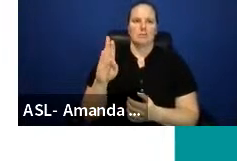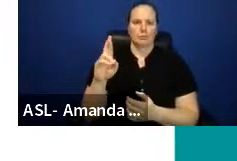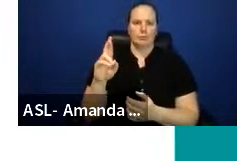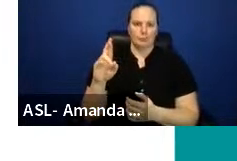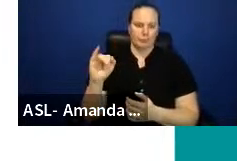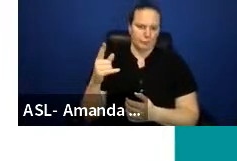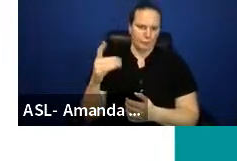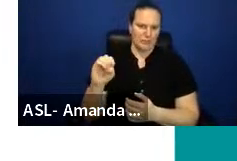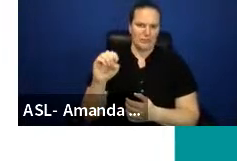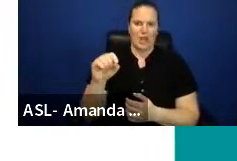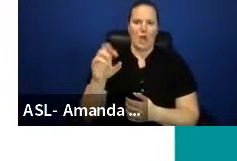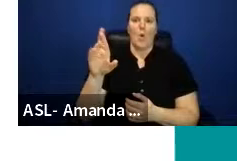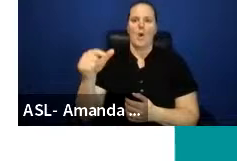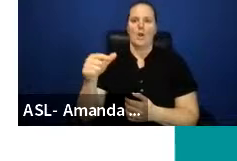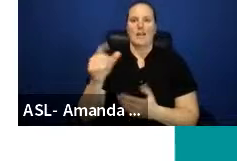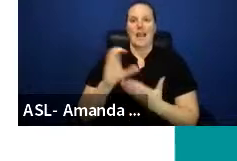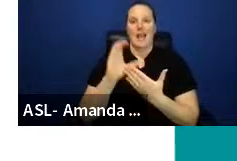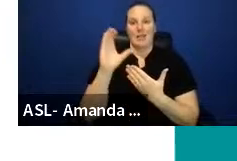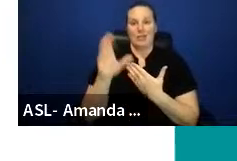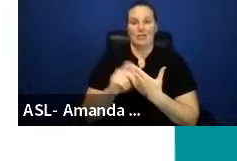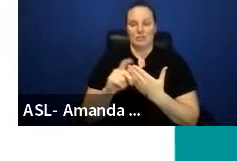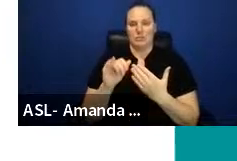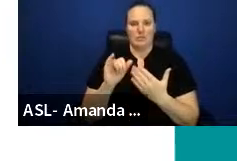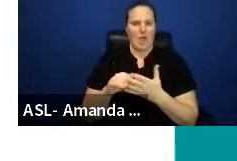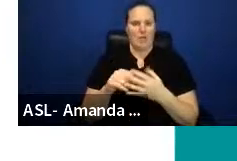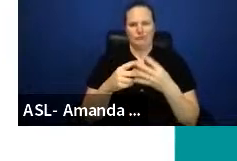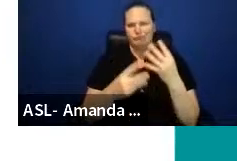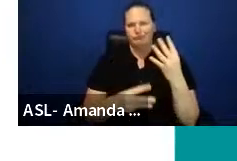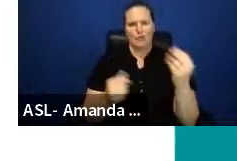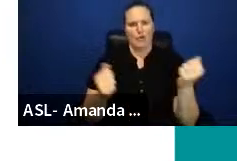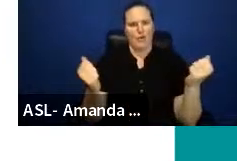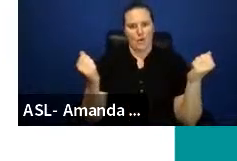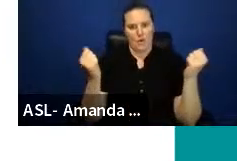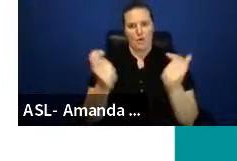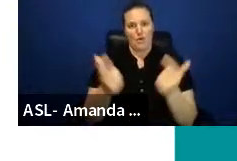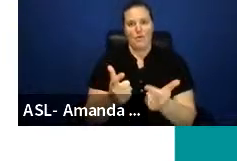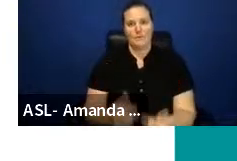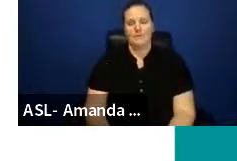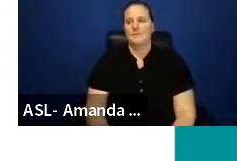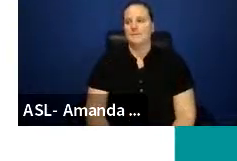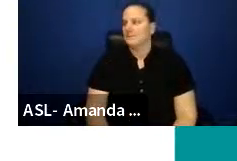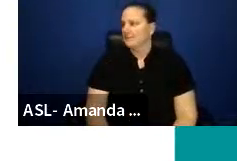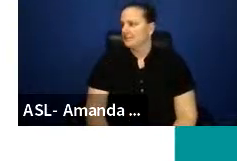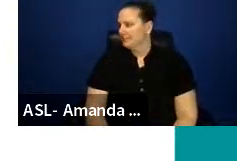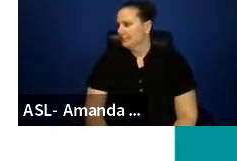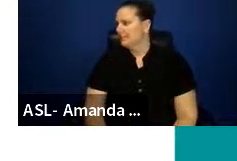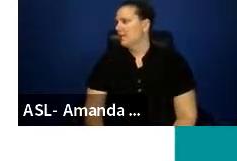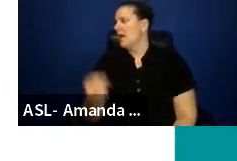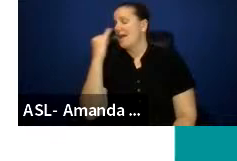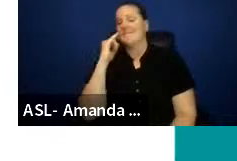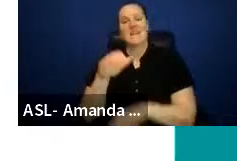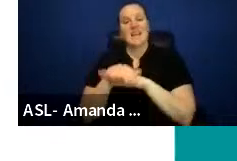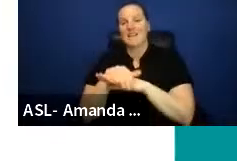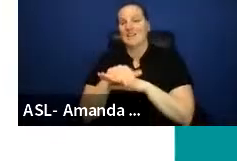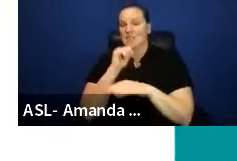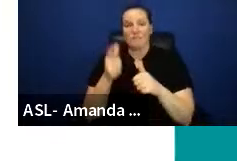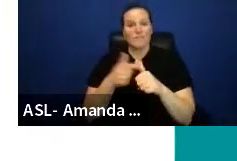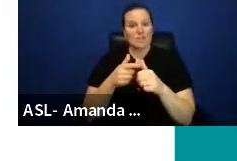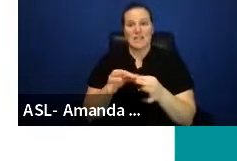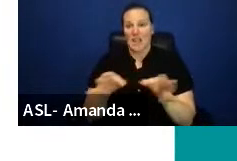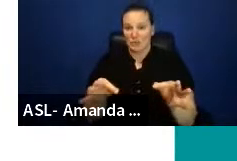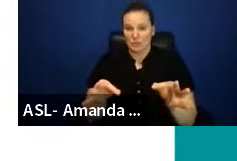interstatebridge.org calendar, and it will give you all of these things. So if English is not your native